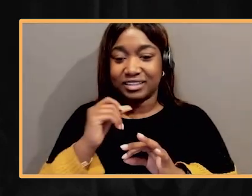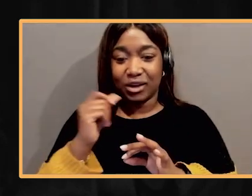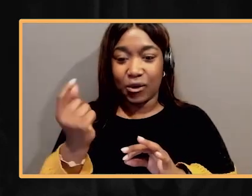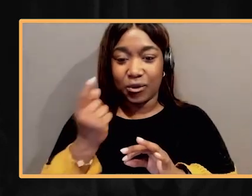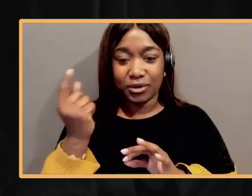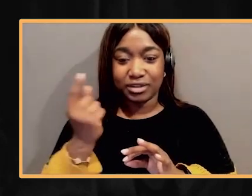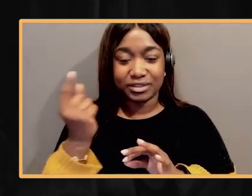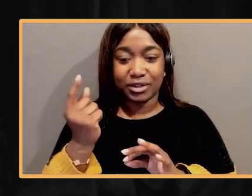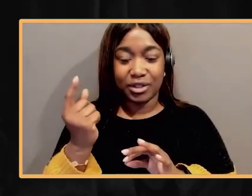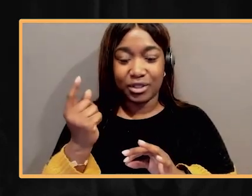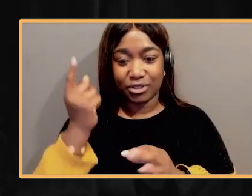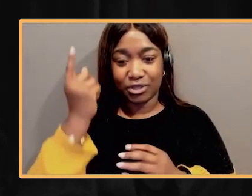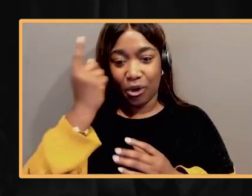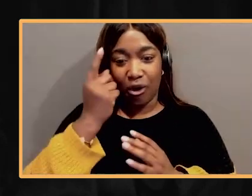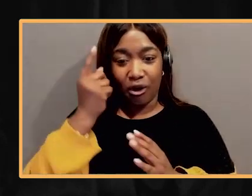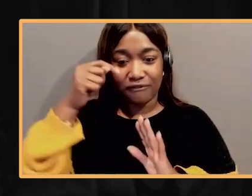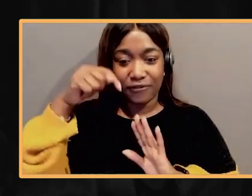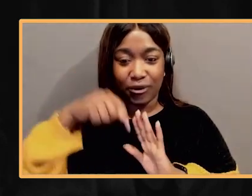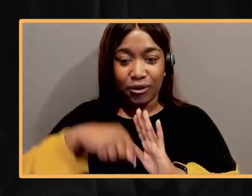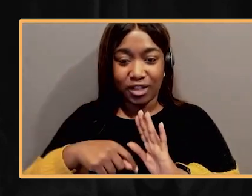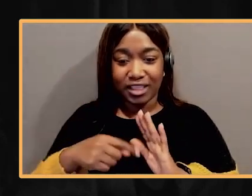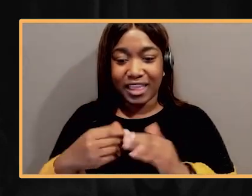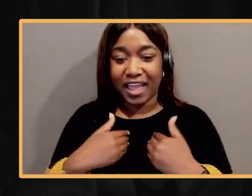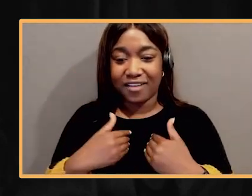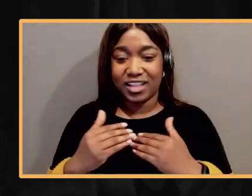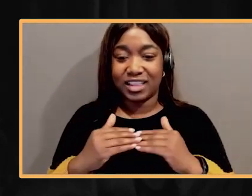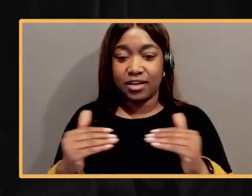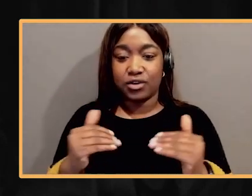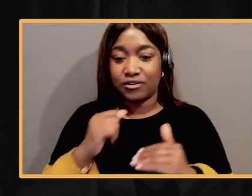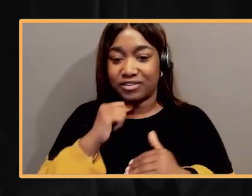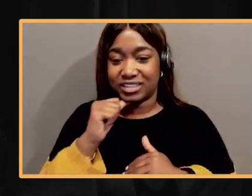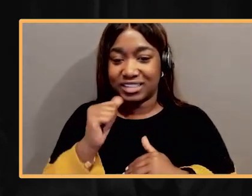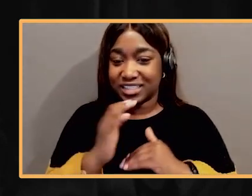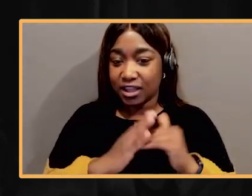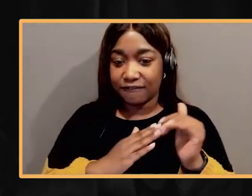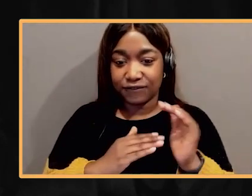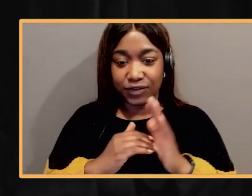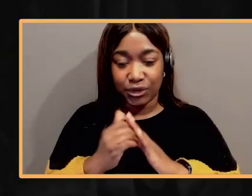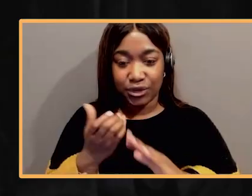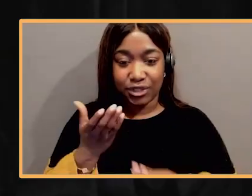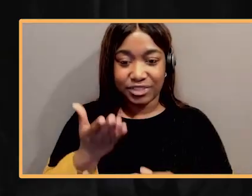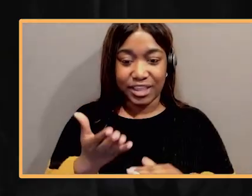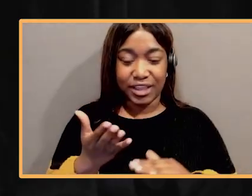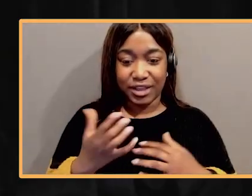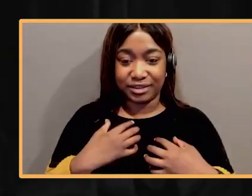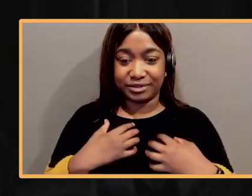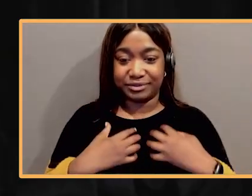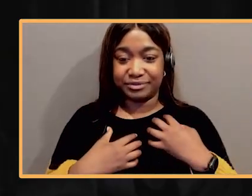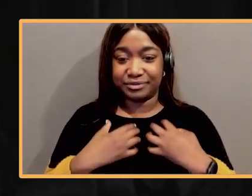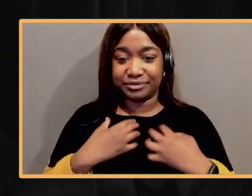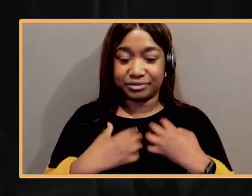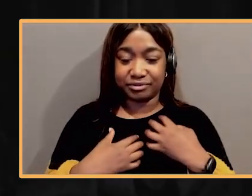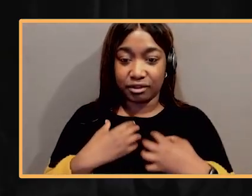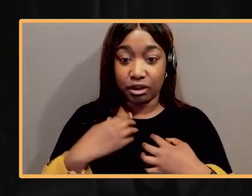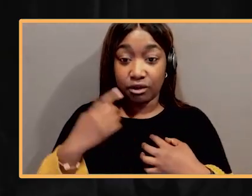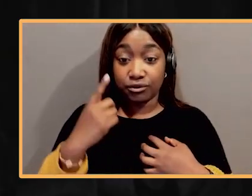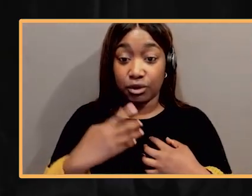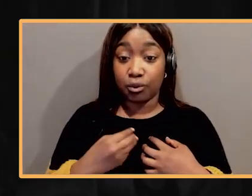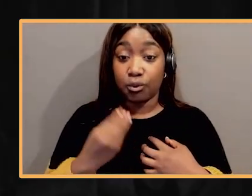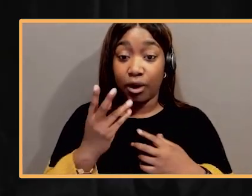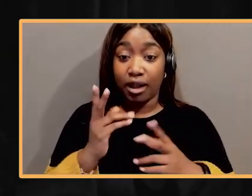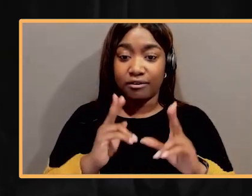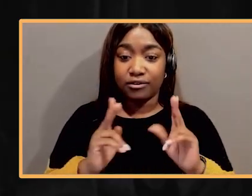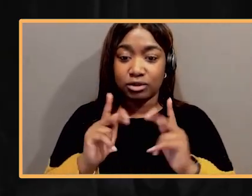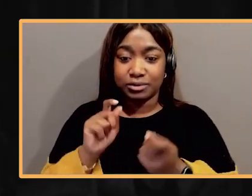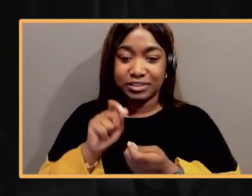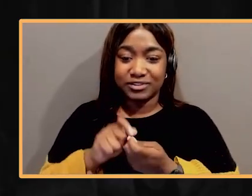And there's a level of discomfort. I think the thing for white folks specifically is like, it is not the responsibility